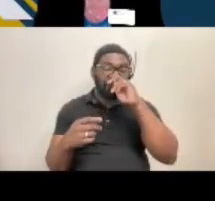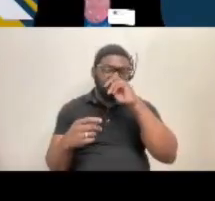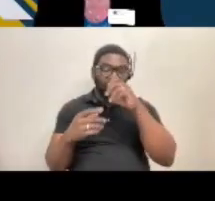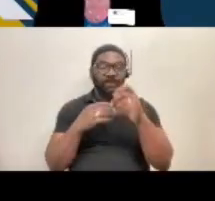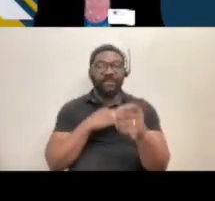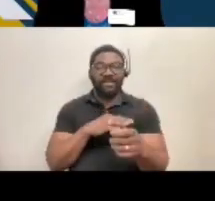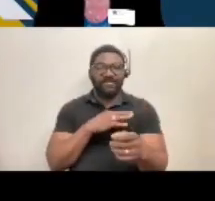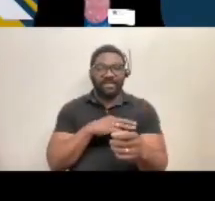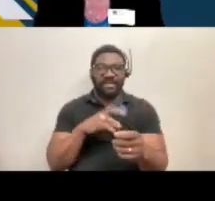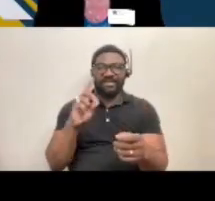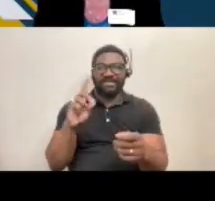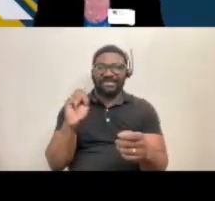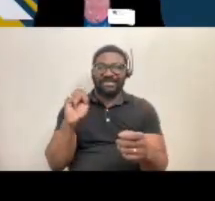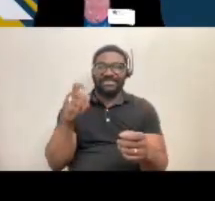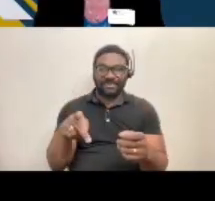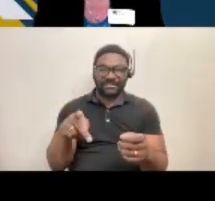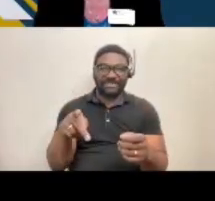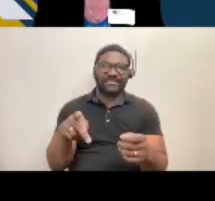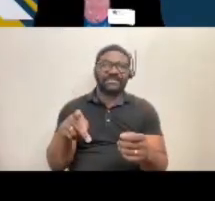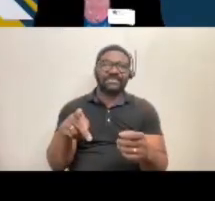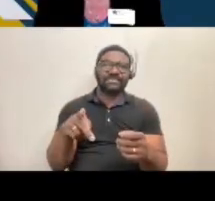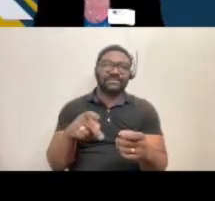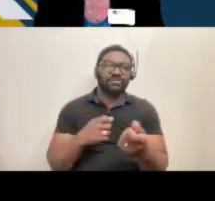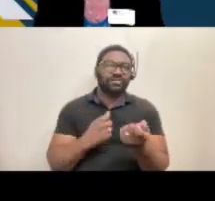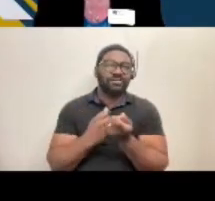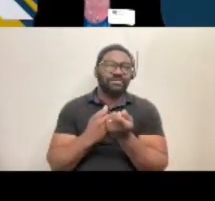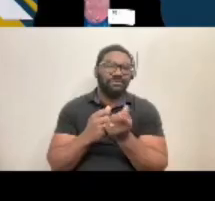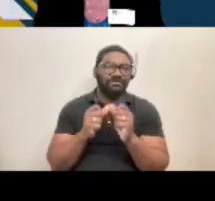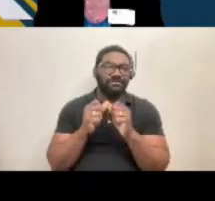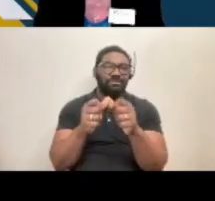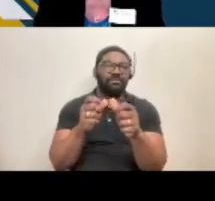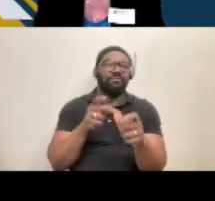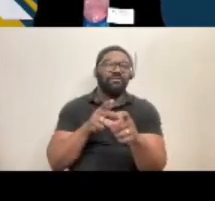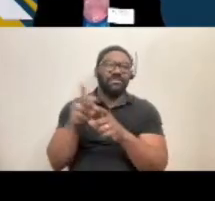terms of ongoing professional development.